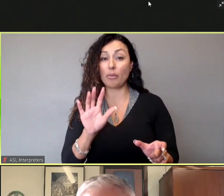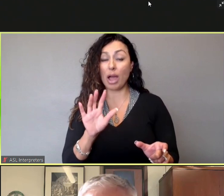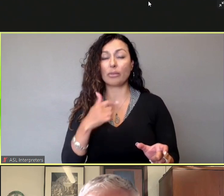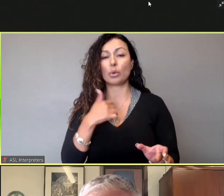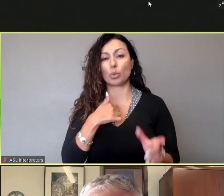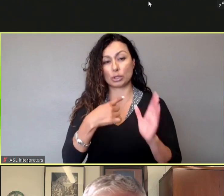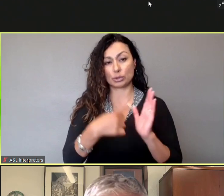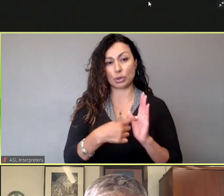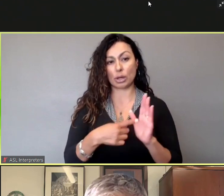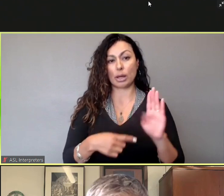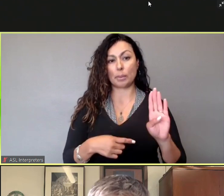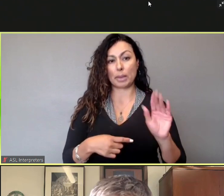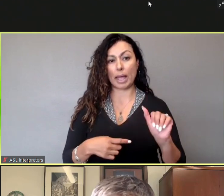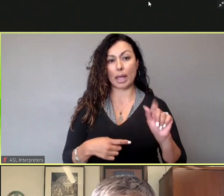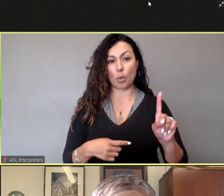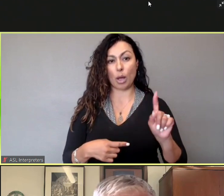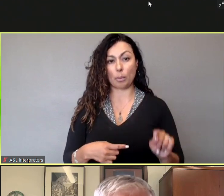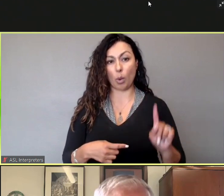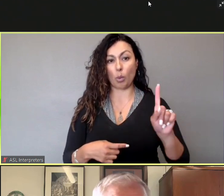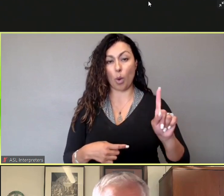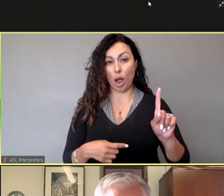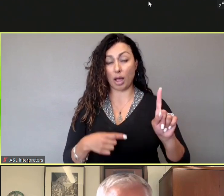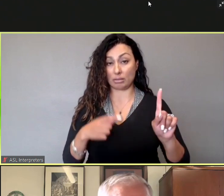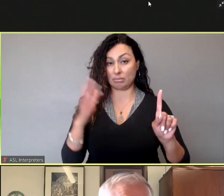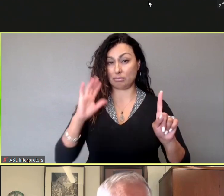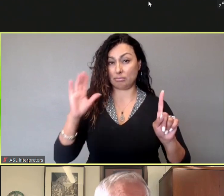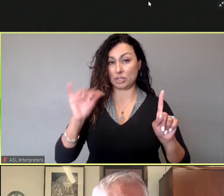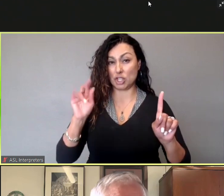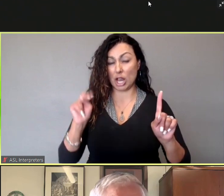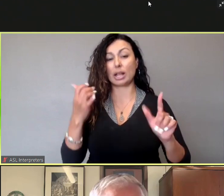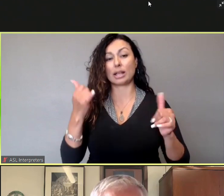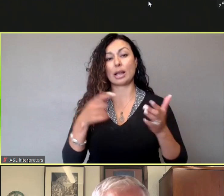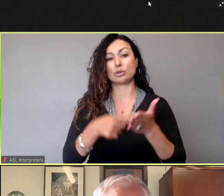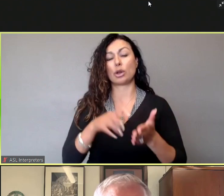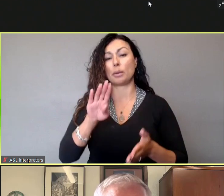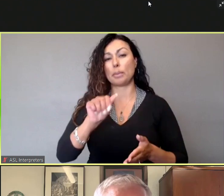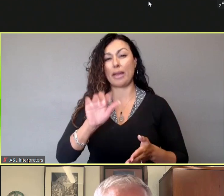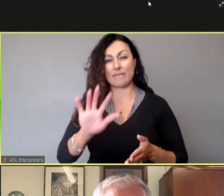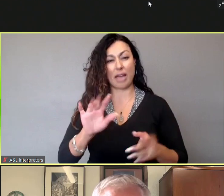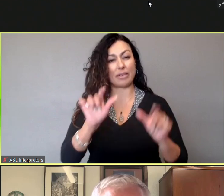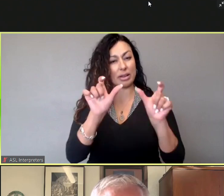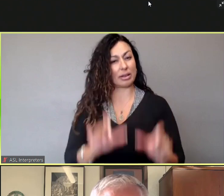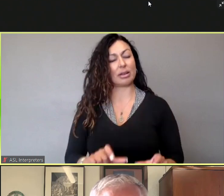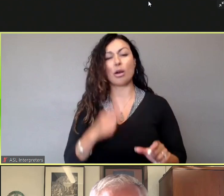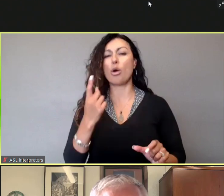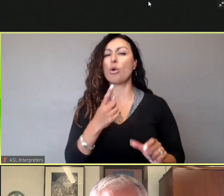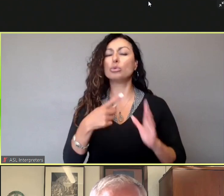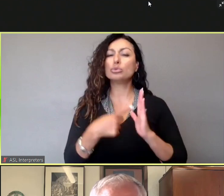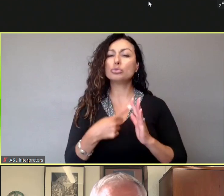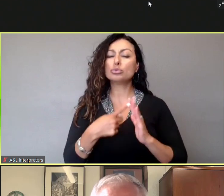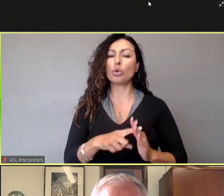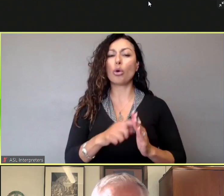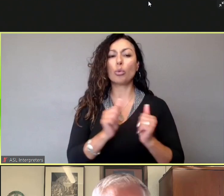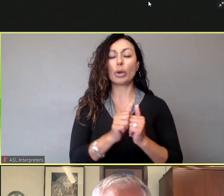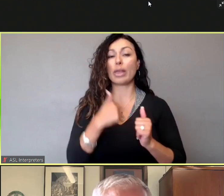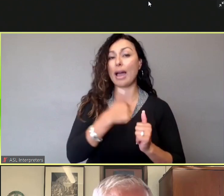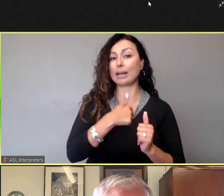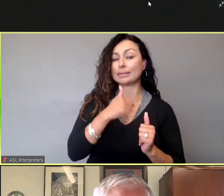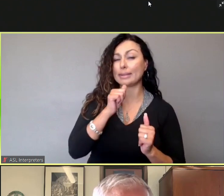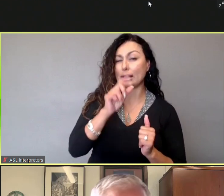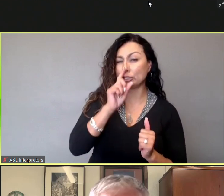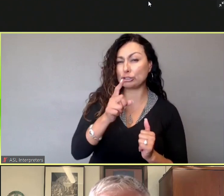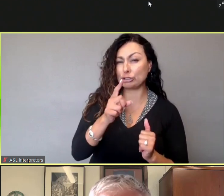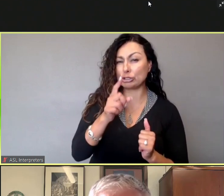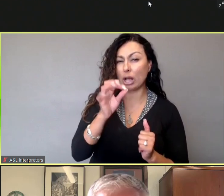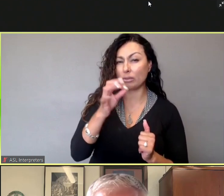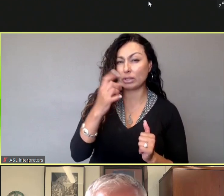BA 1.1, this table in January. Now we're showing you BA5. And it always starts out with us not really being sure of some